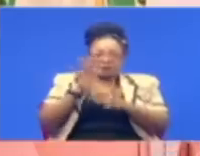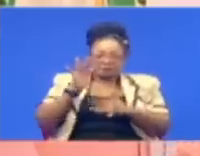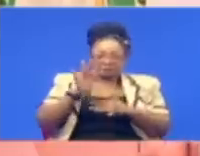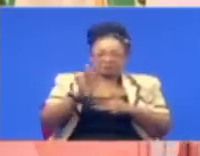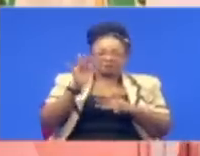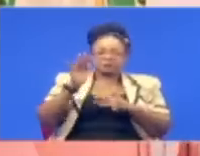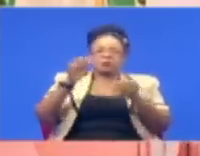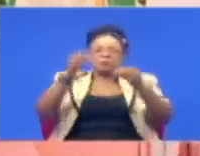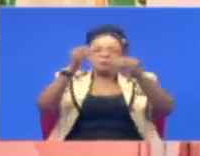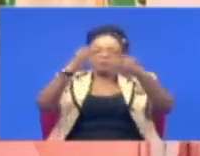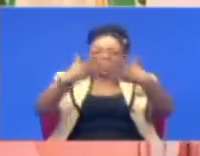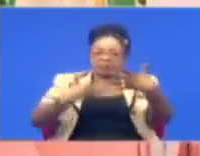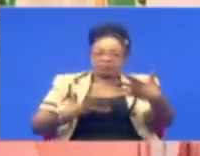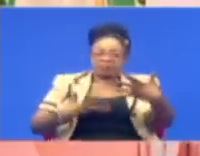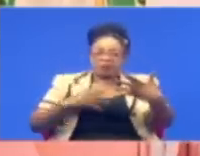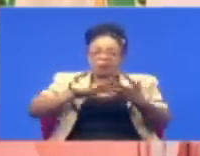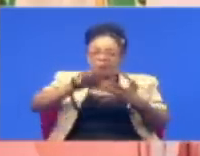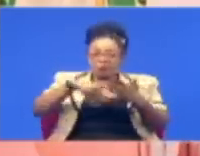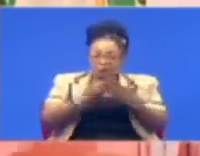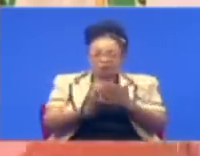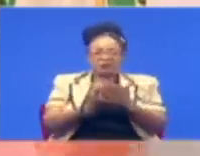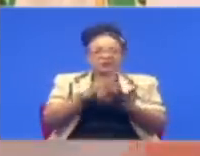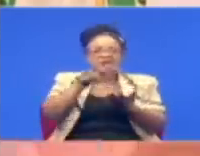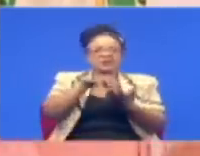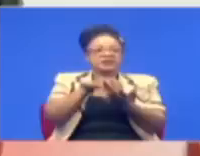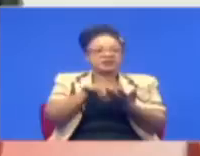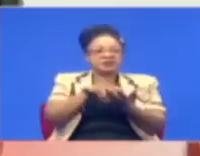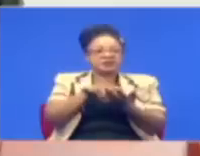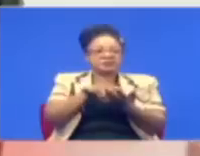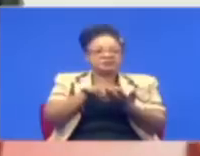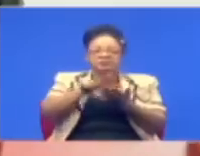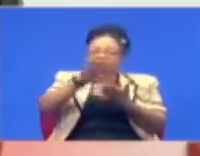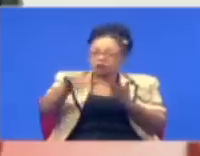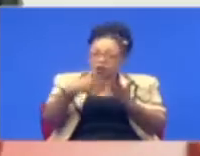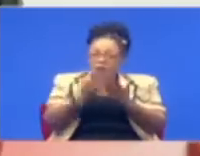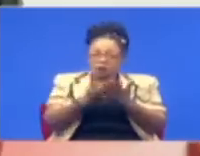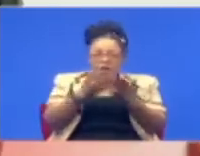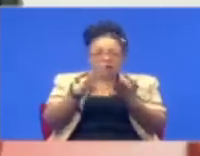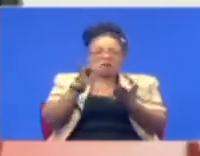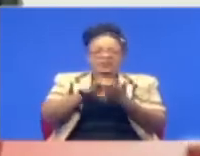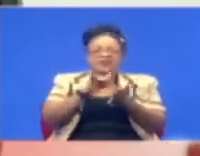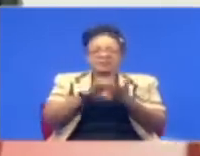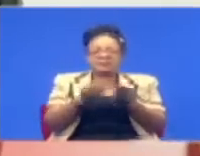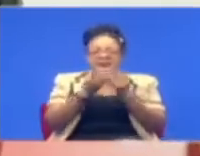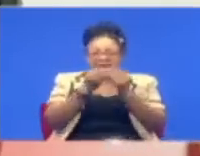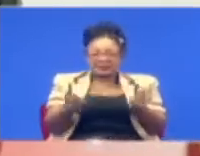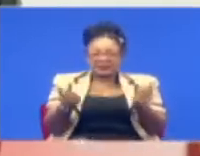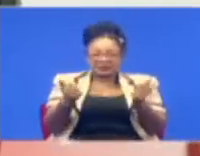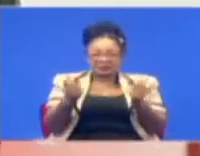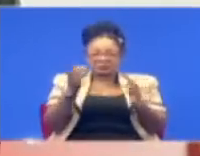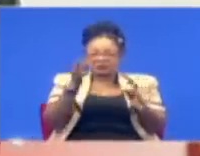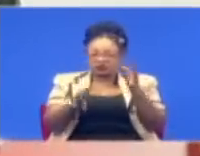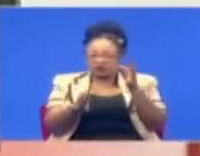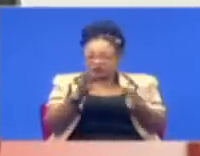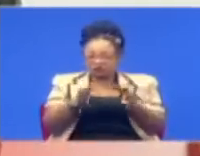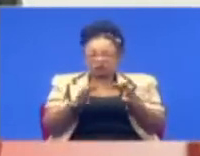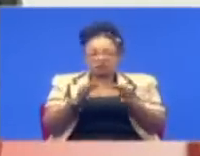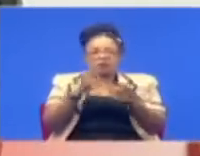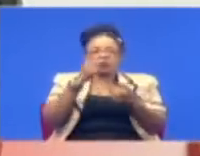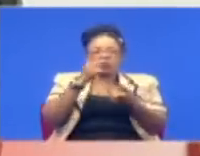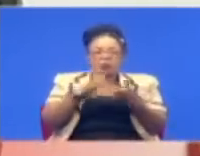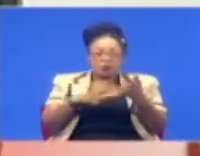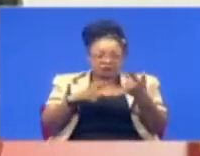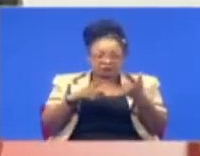the outstanding cases, all the cases that have been decided, and actually what the holdings